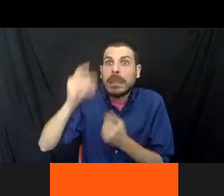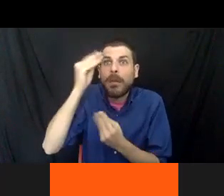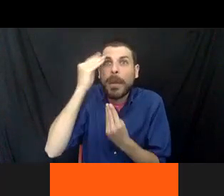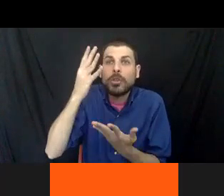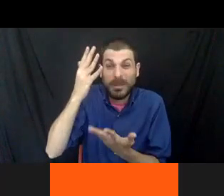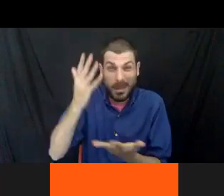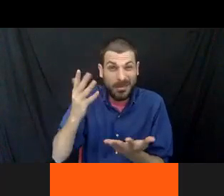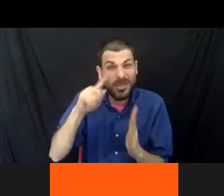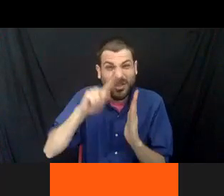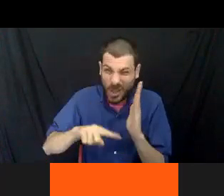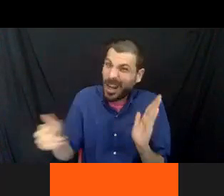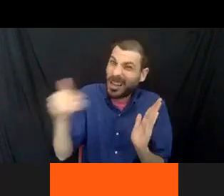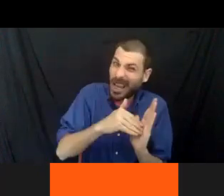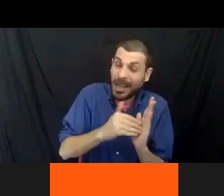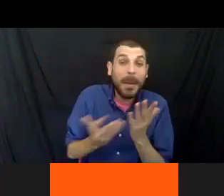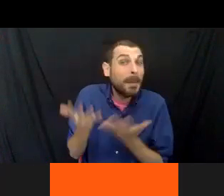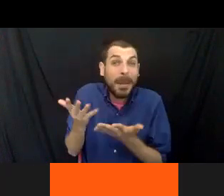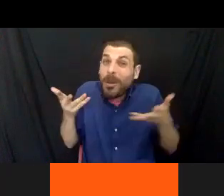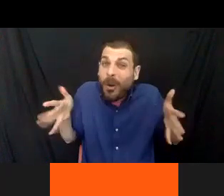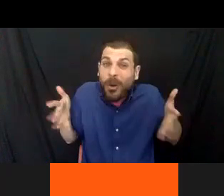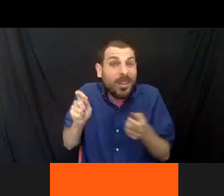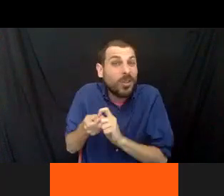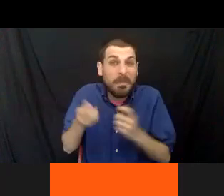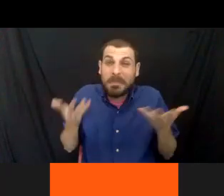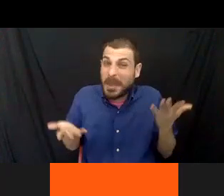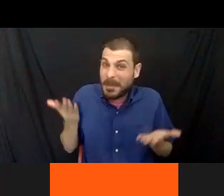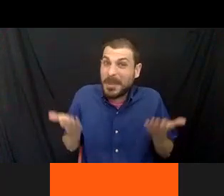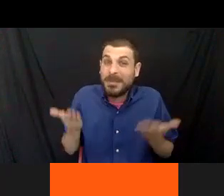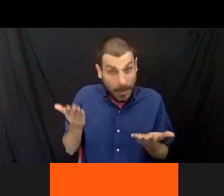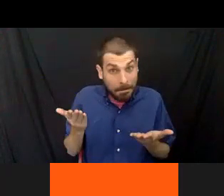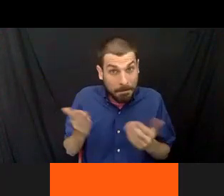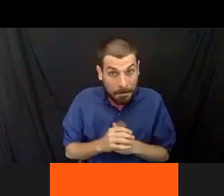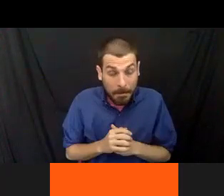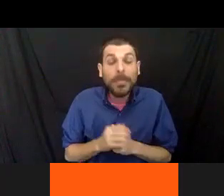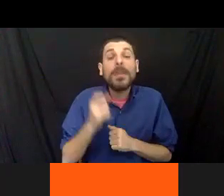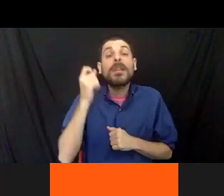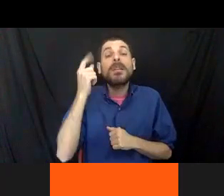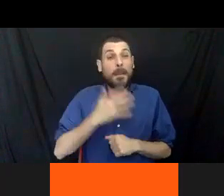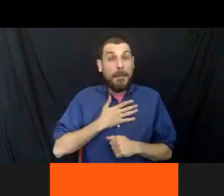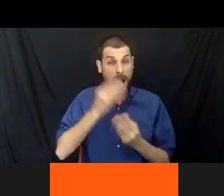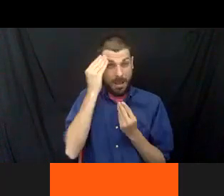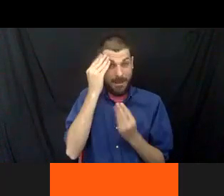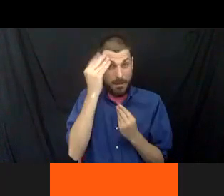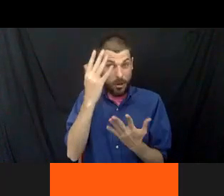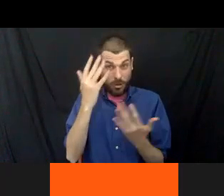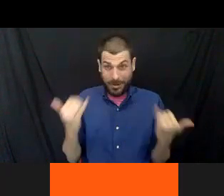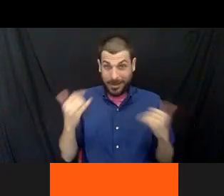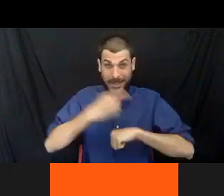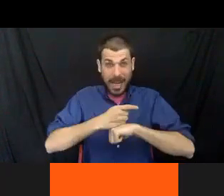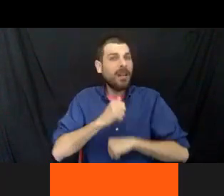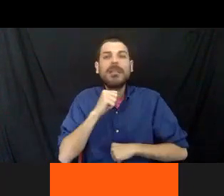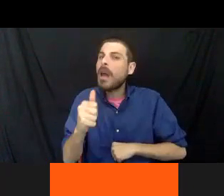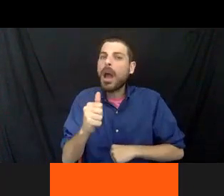it. Also, the information that I'll give is not legal advice, and if